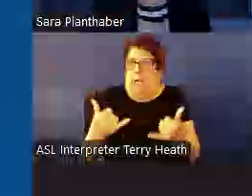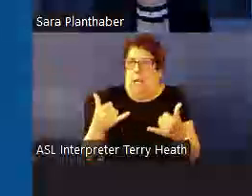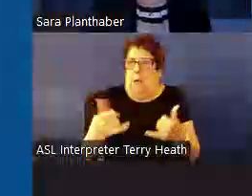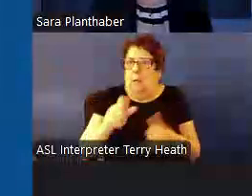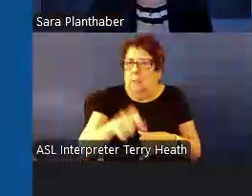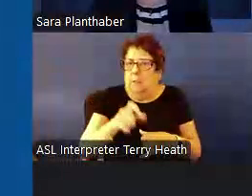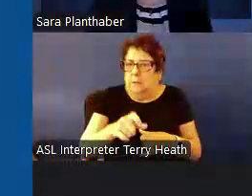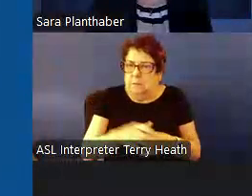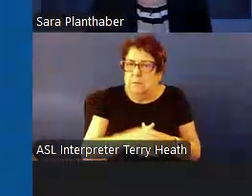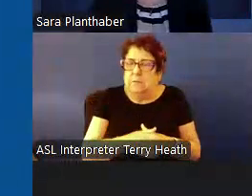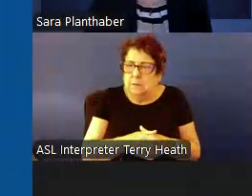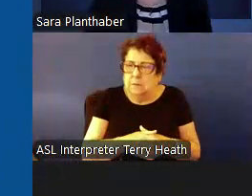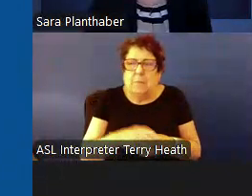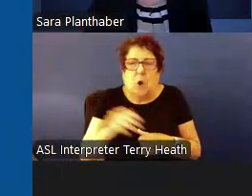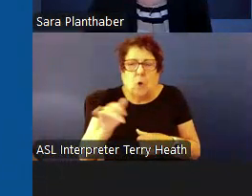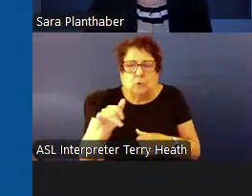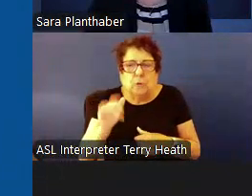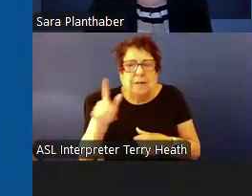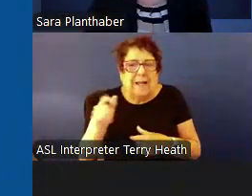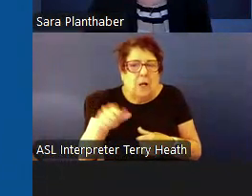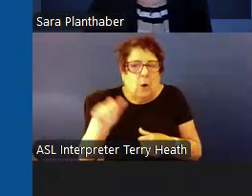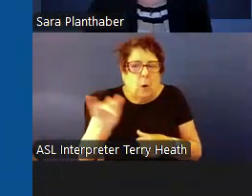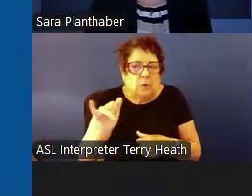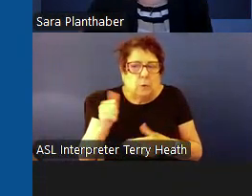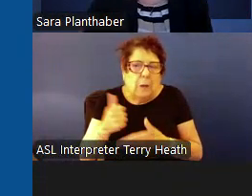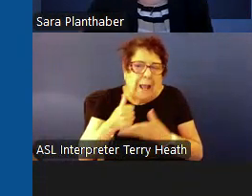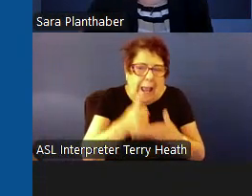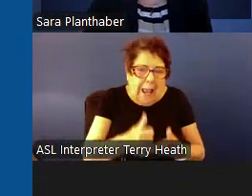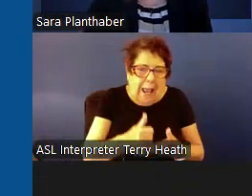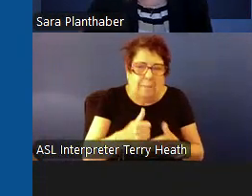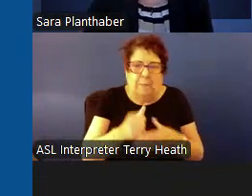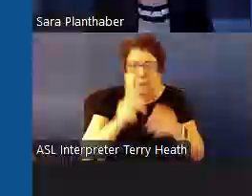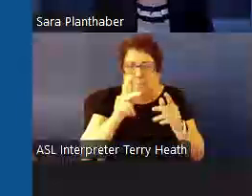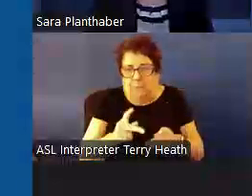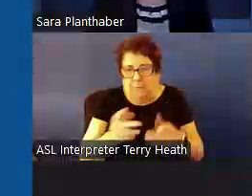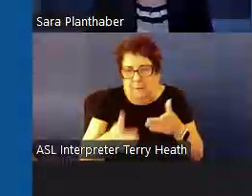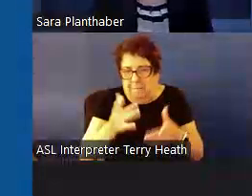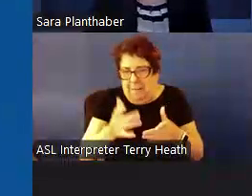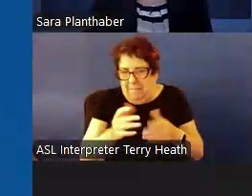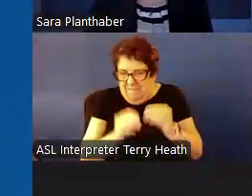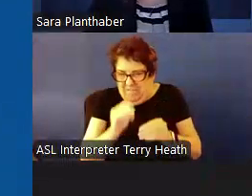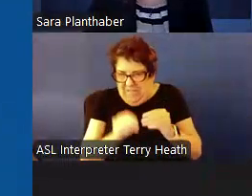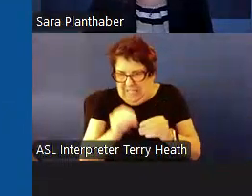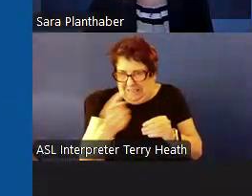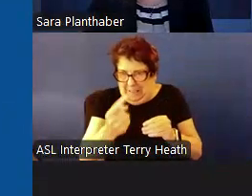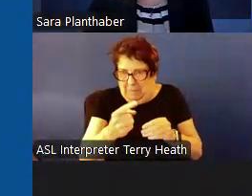sustaining long-term housing in a consistent and secure